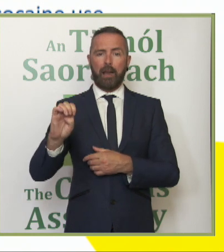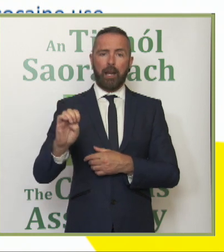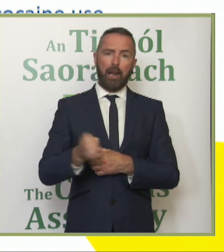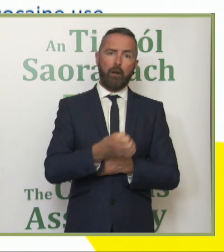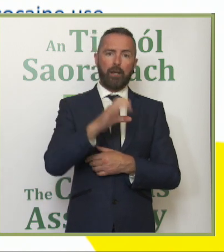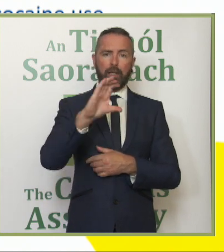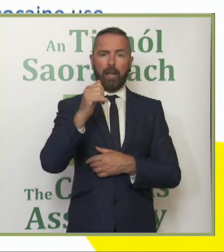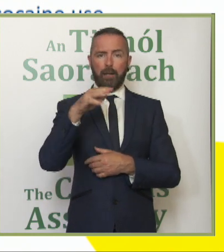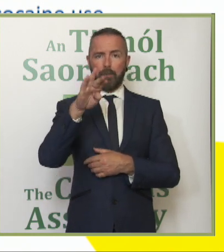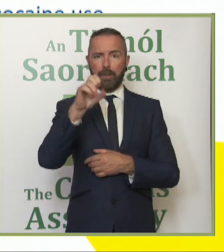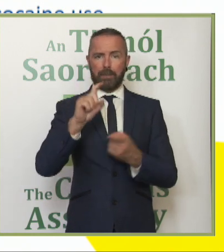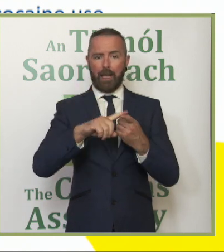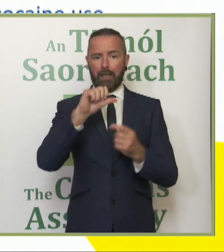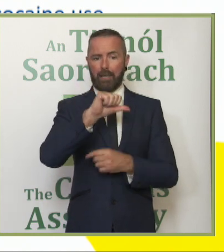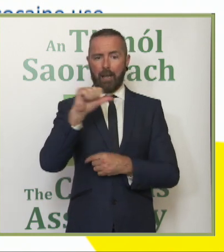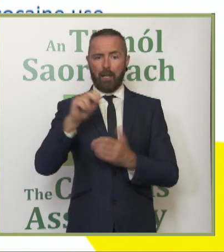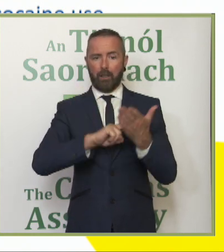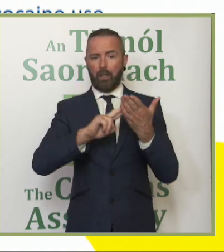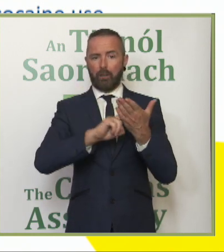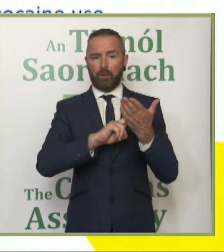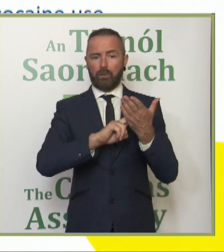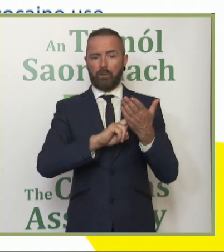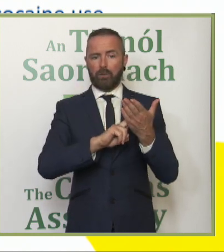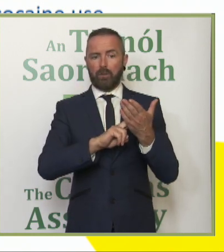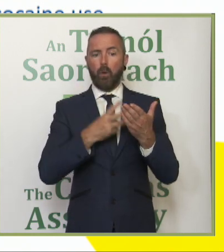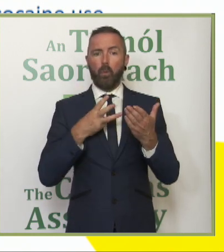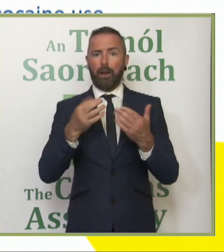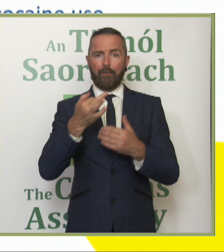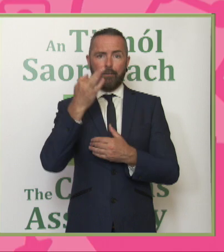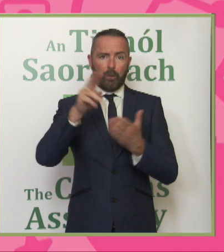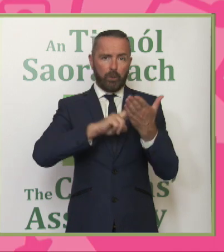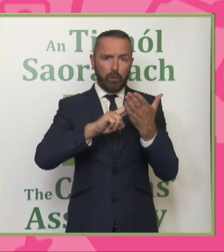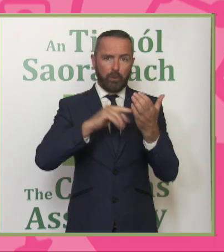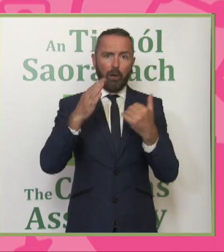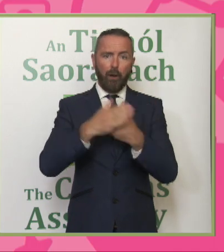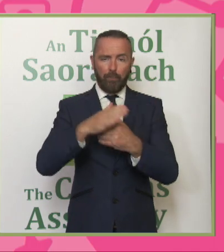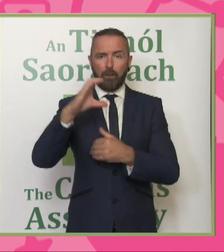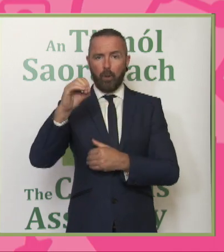and early alcohol use is a predictor of future use of cocaine.